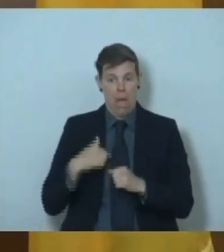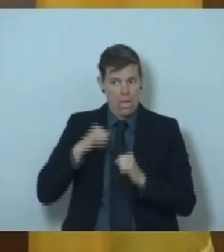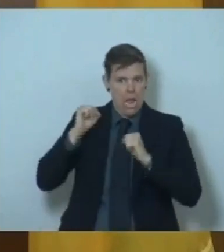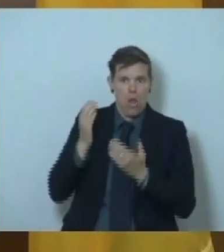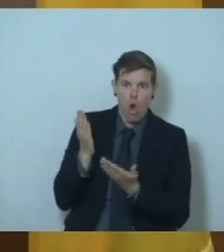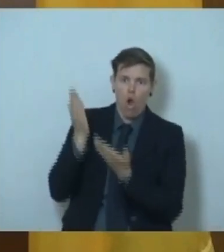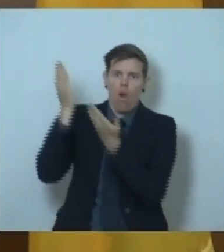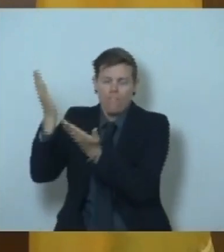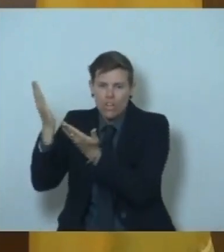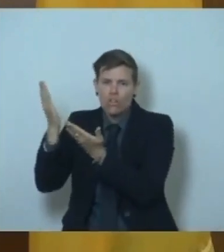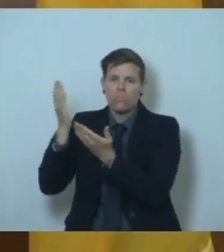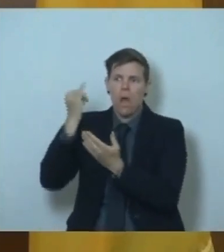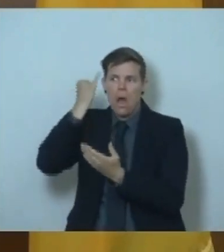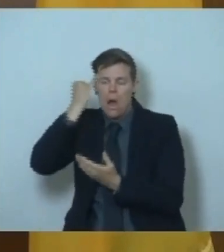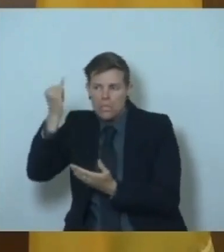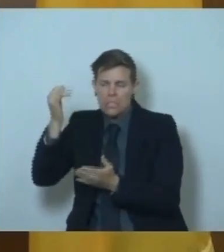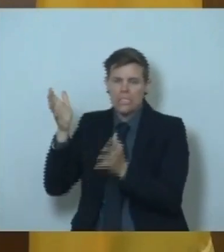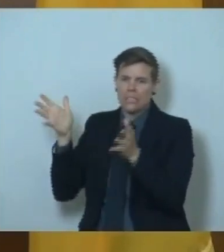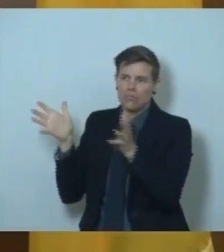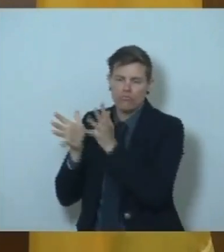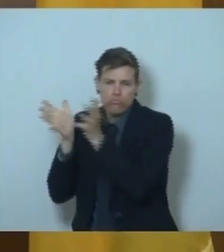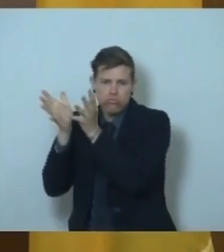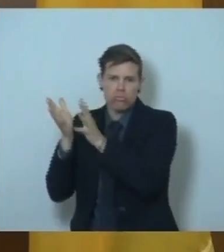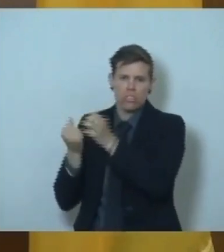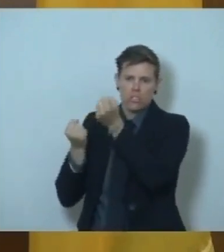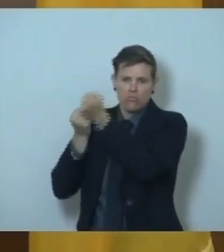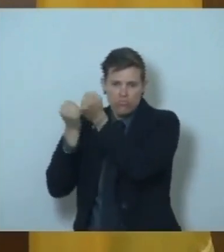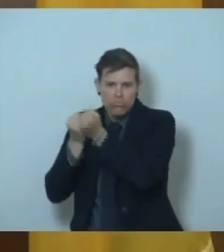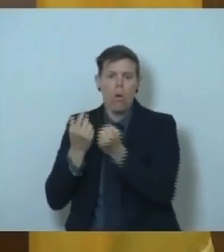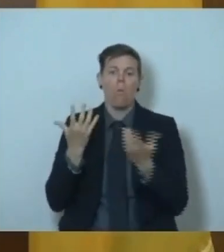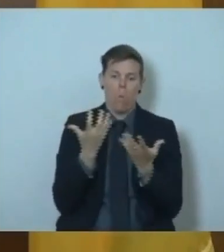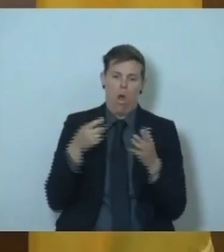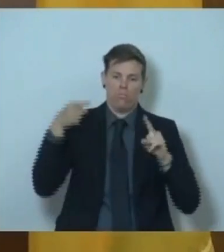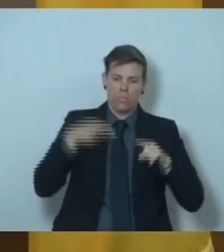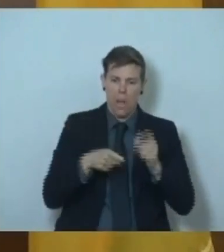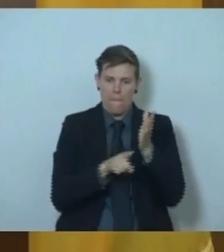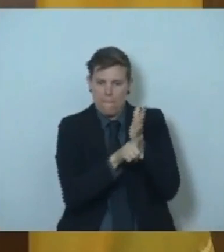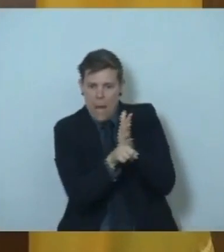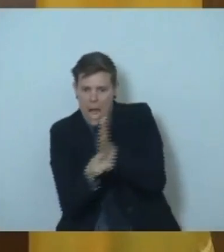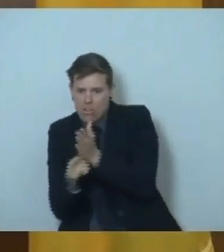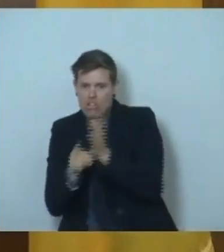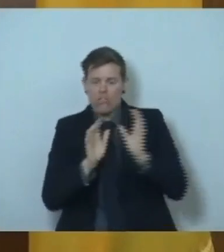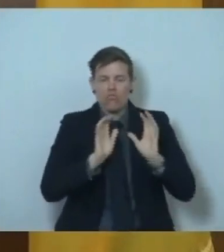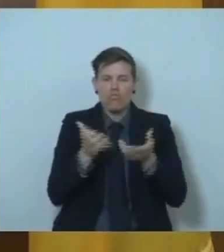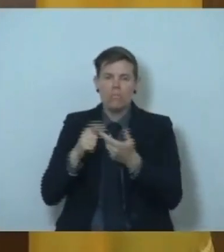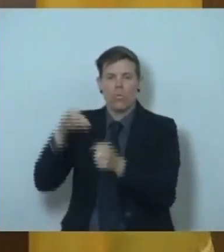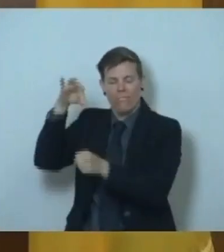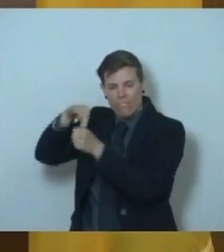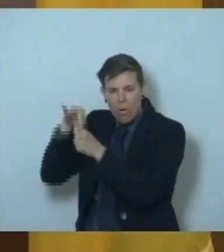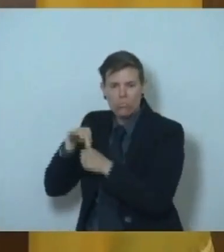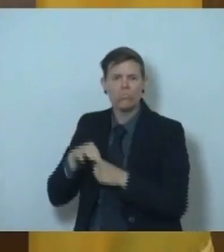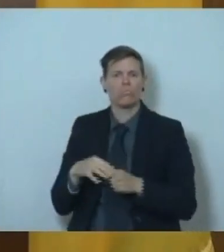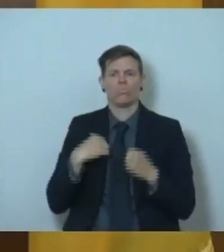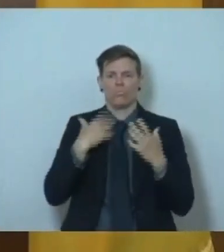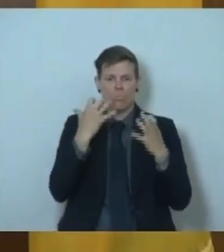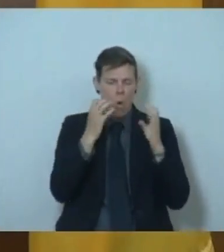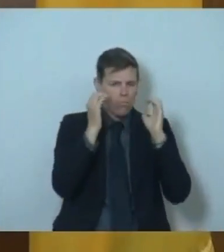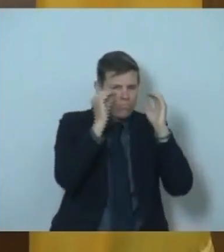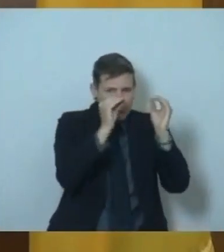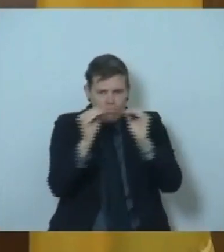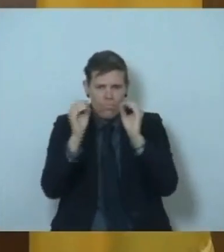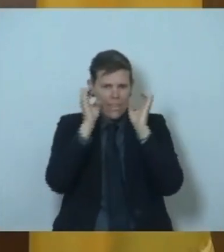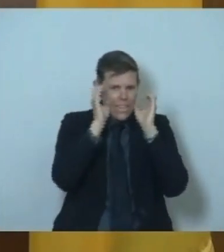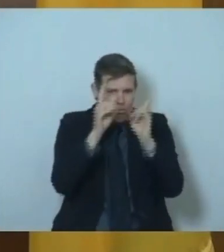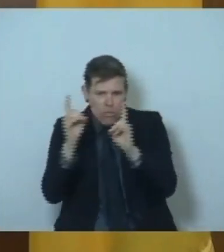Biden presidency can be and what those values are: healthcare, education, a strong economy,